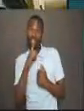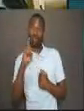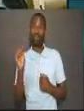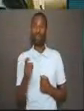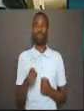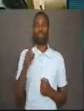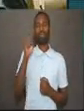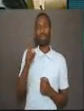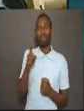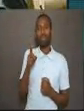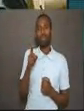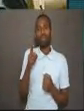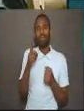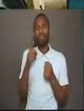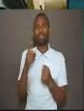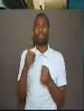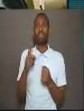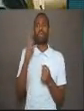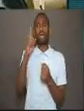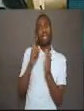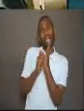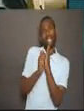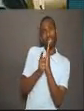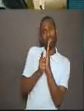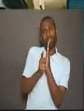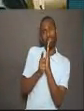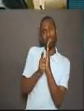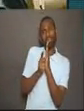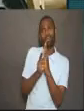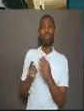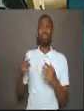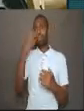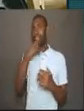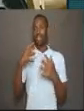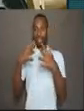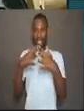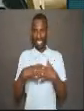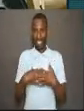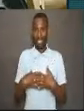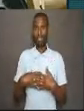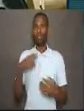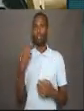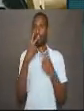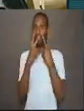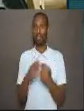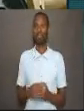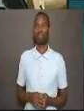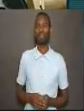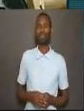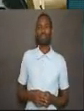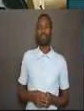Let us examine some examples of heat engines. To use the obvious